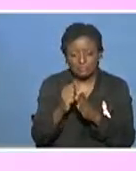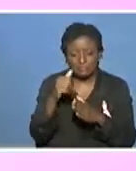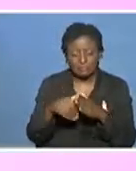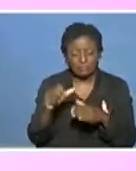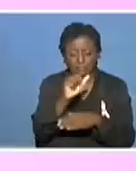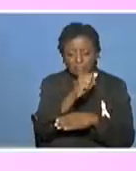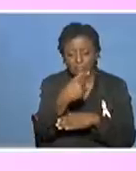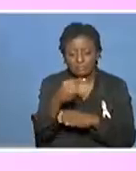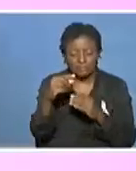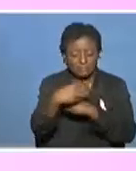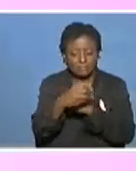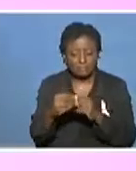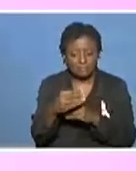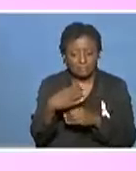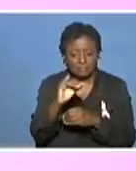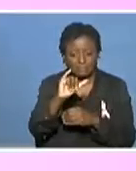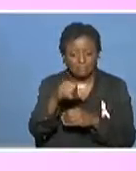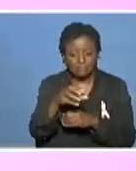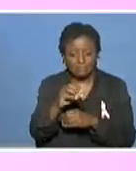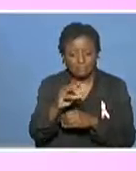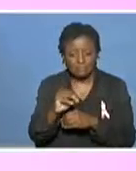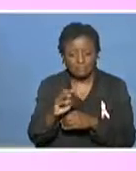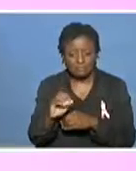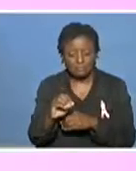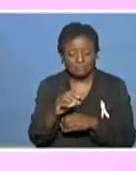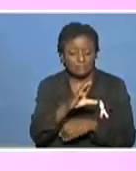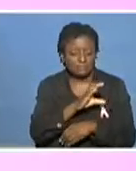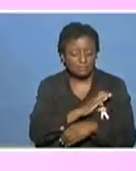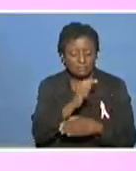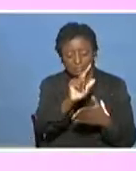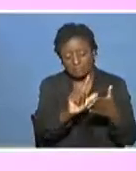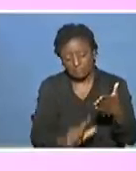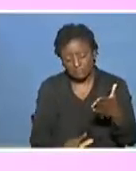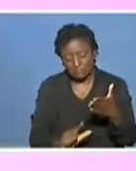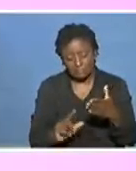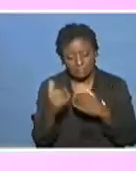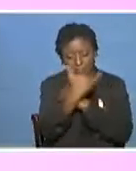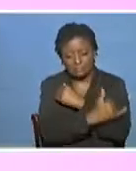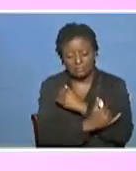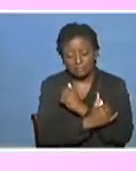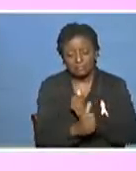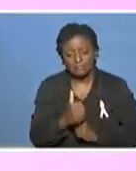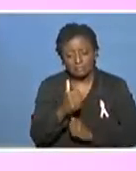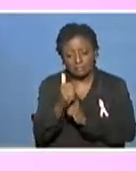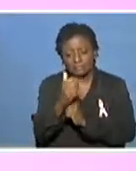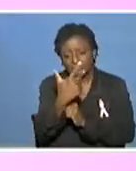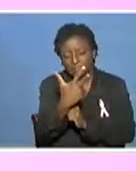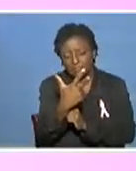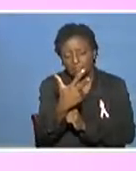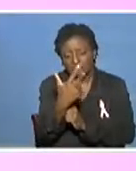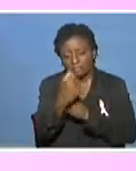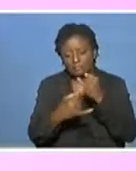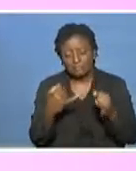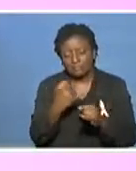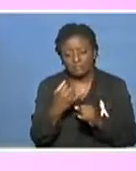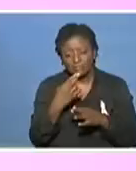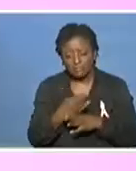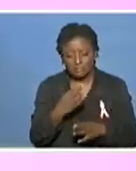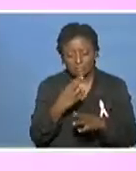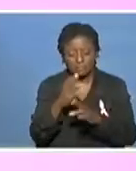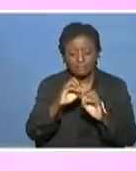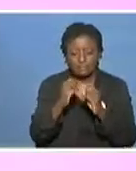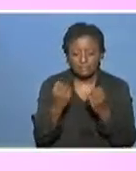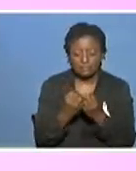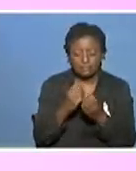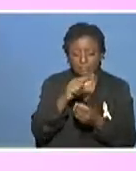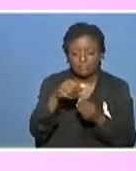Legal Affairs, the Honorable Jomo Campbell, listed the country's compliance with 3 international regulatory organizations,